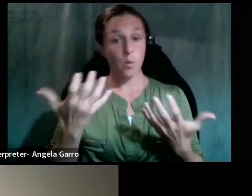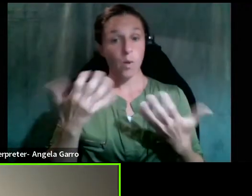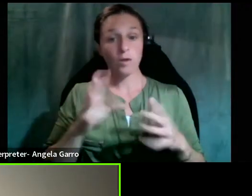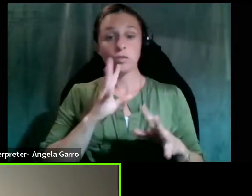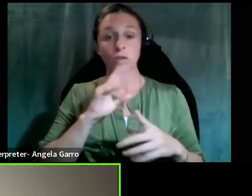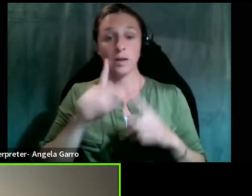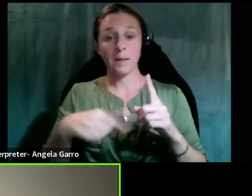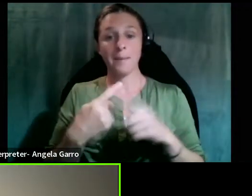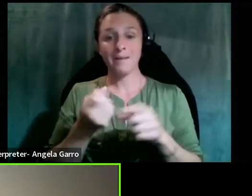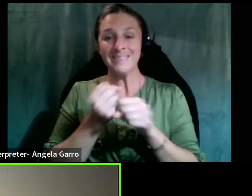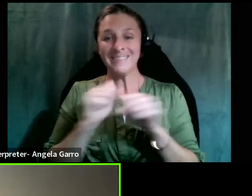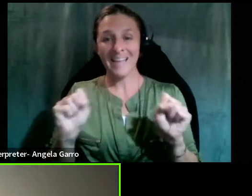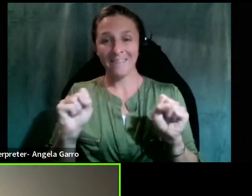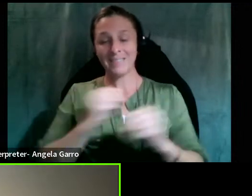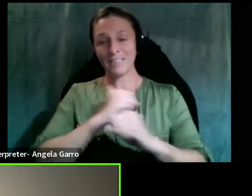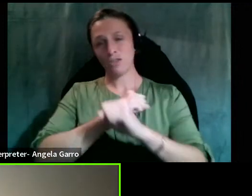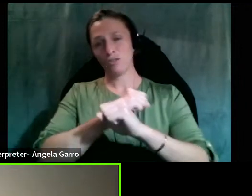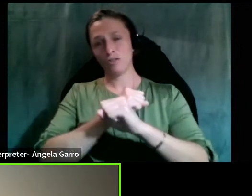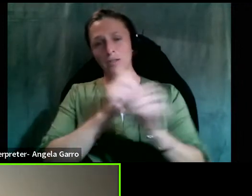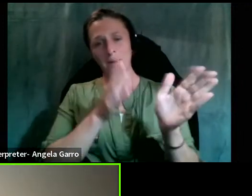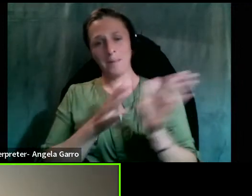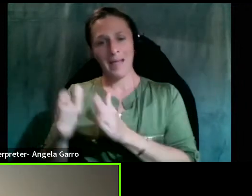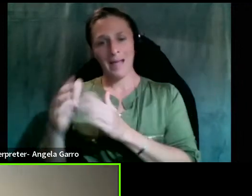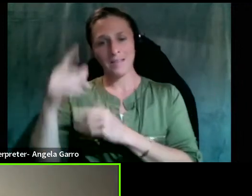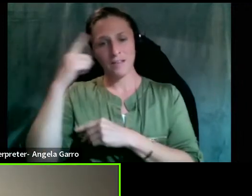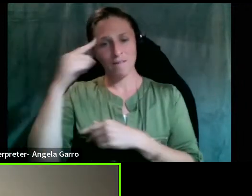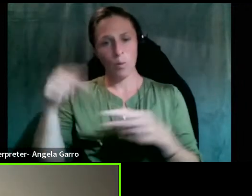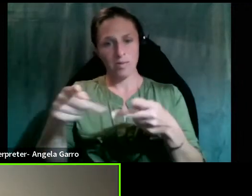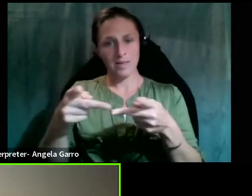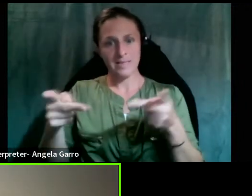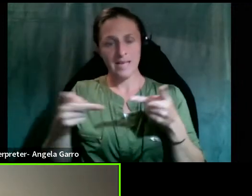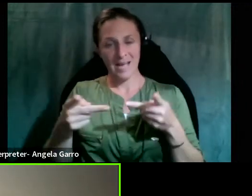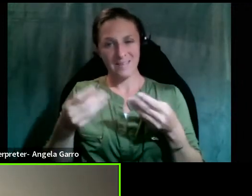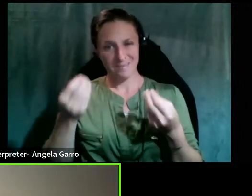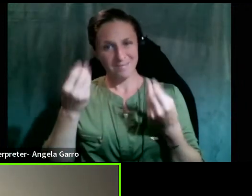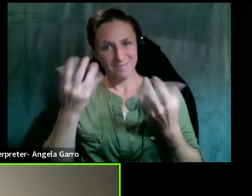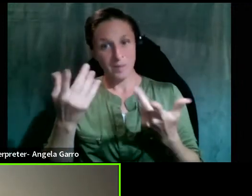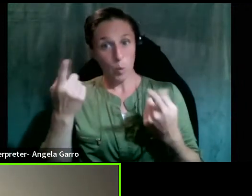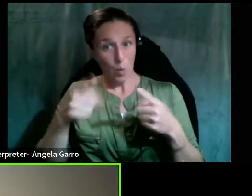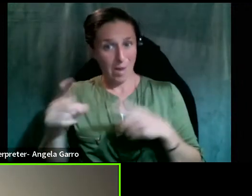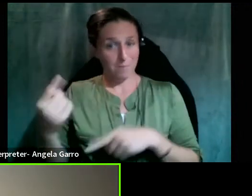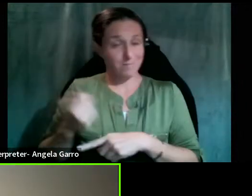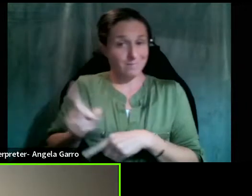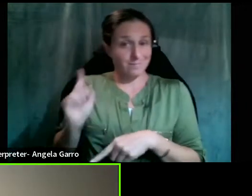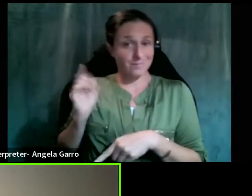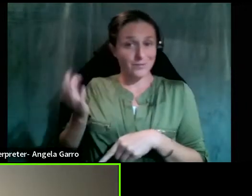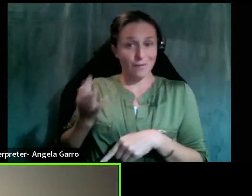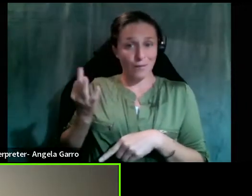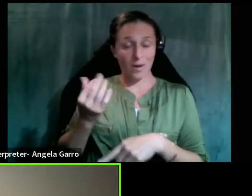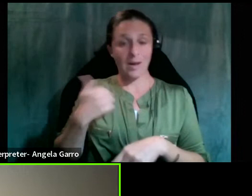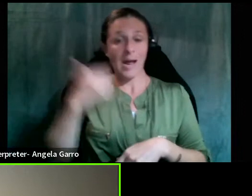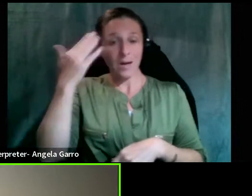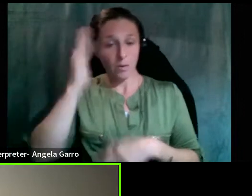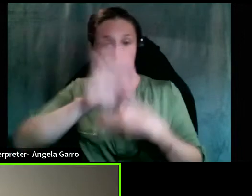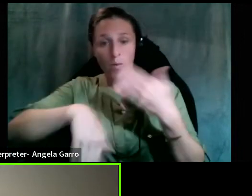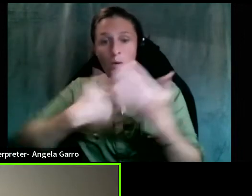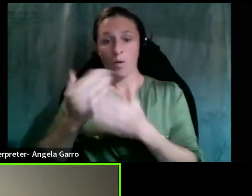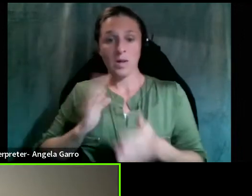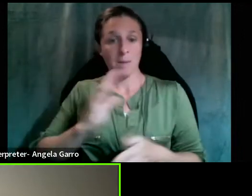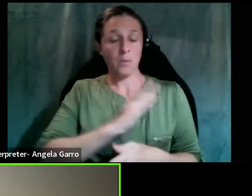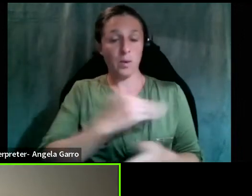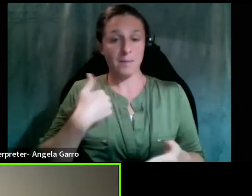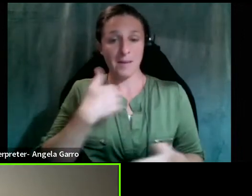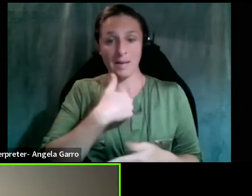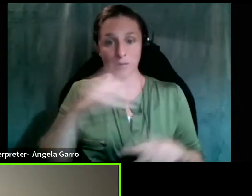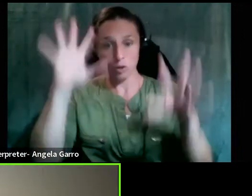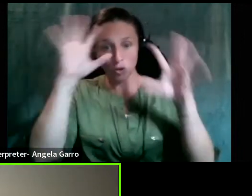about safety and security plans for the site, given what happened last Friday. I know all of our board members and superintendents